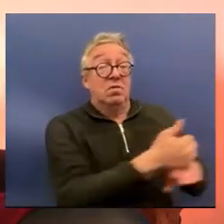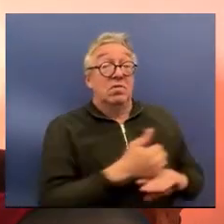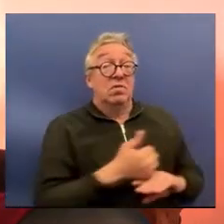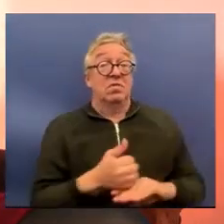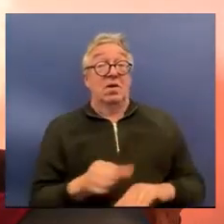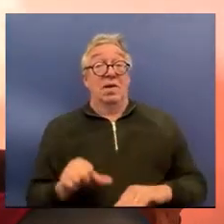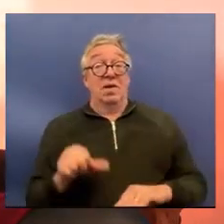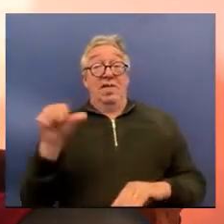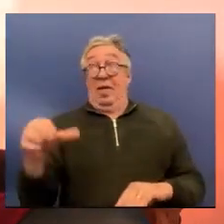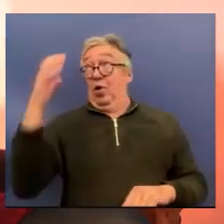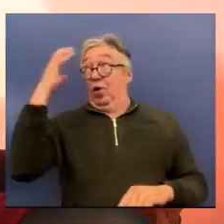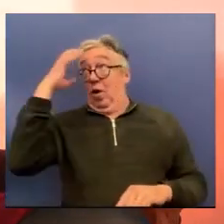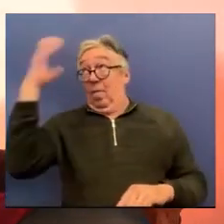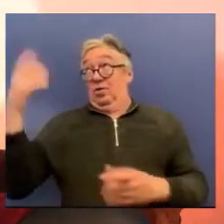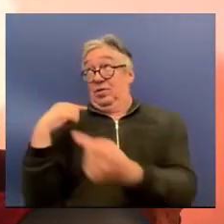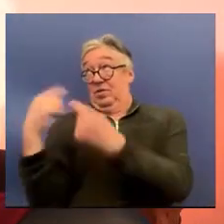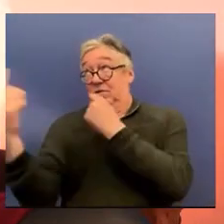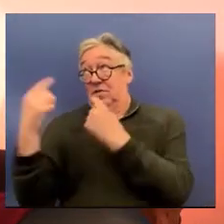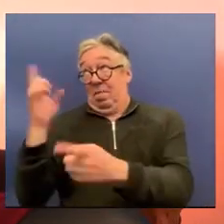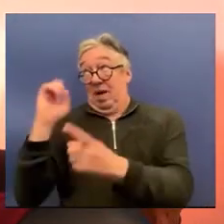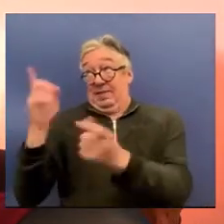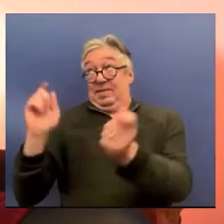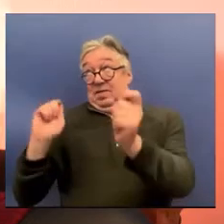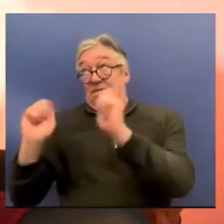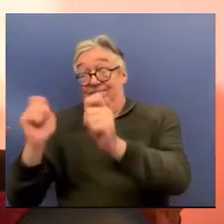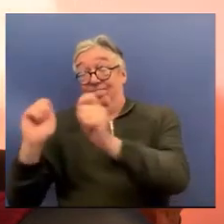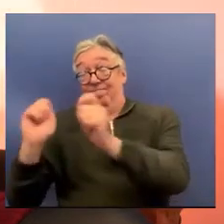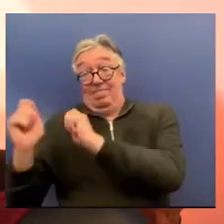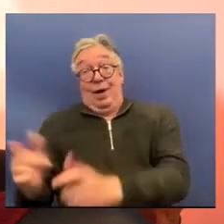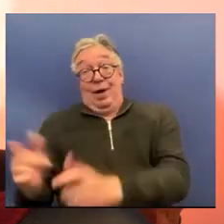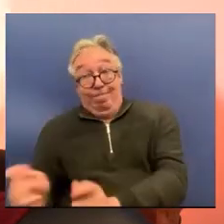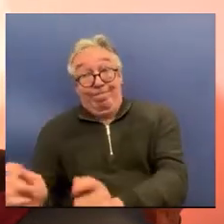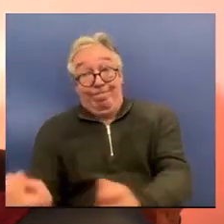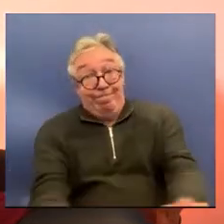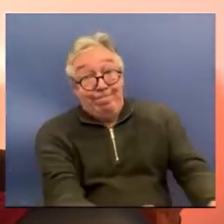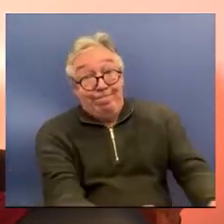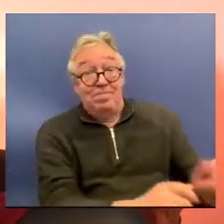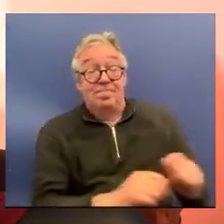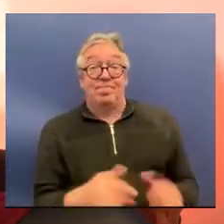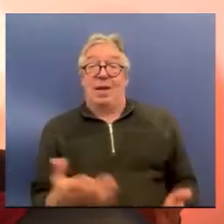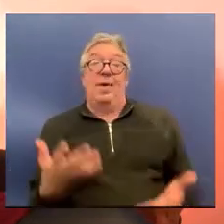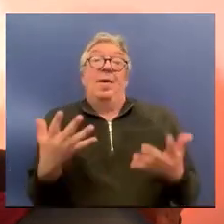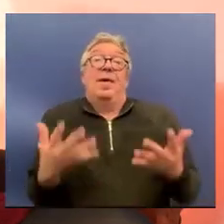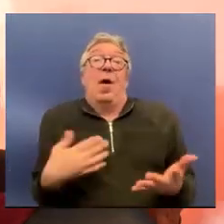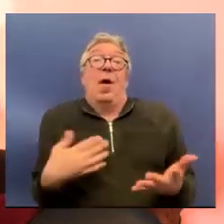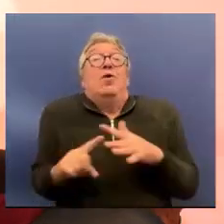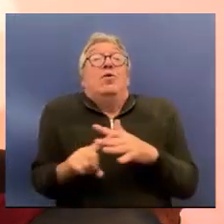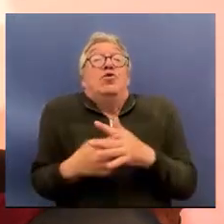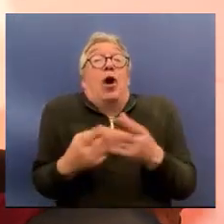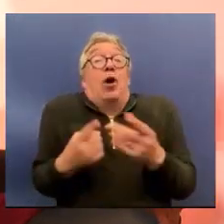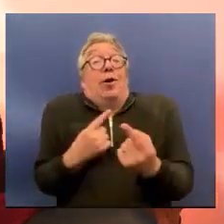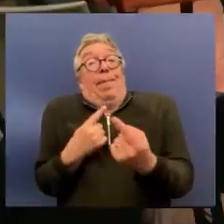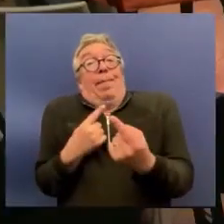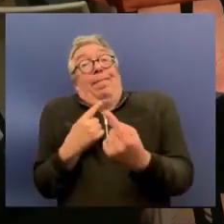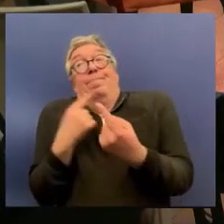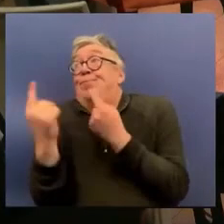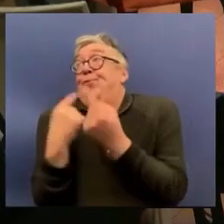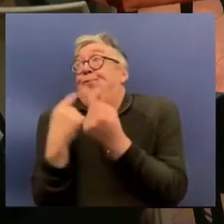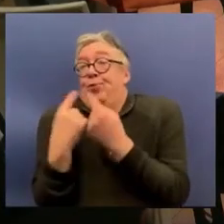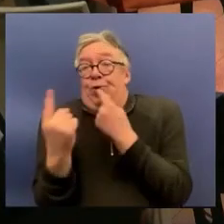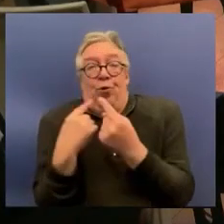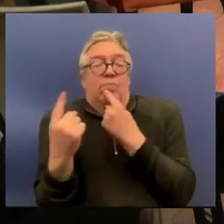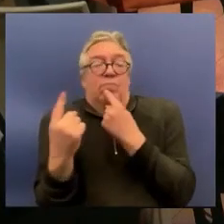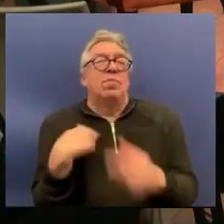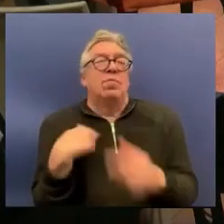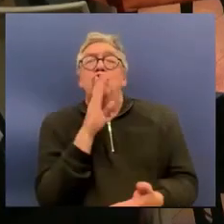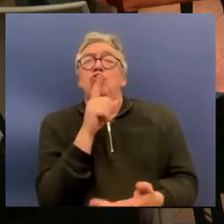and whatever, but I mean, we are like talking about it. No, but I'm sure something is going to happen. Thank you so much